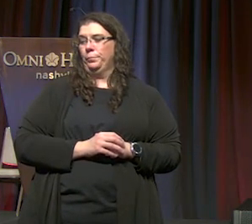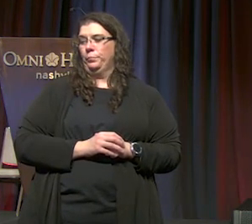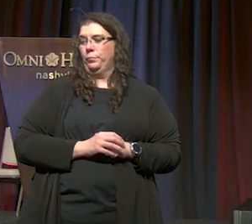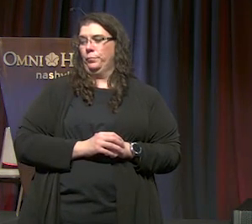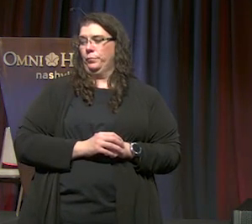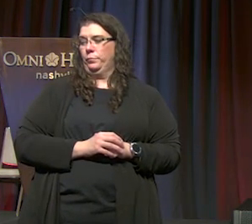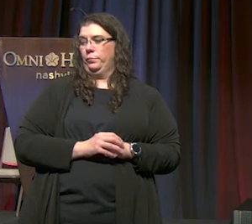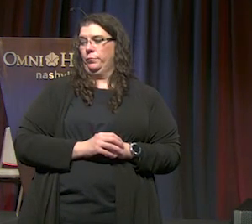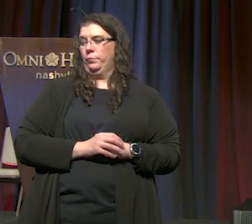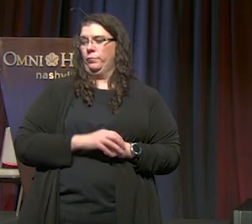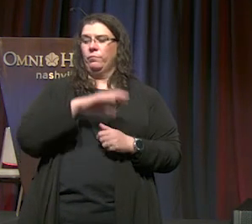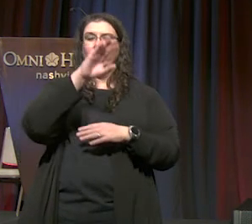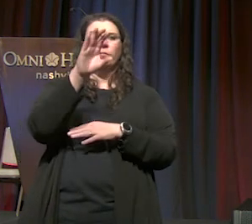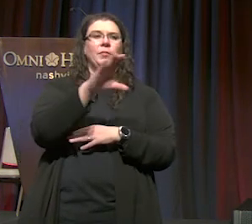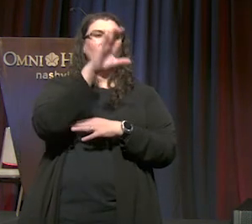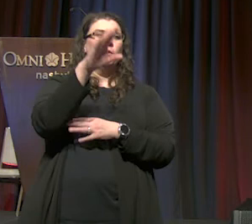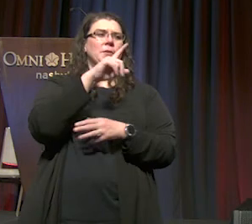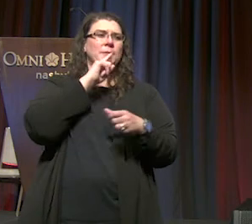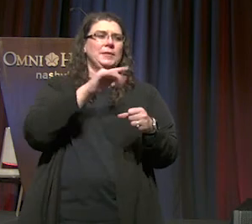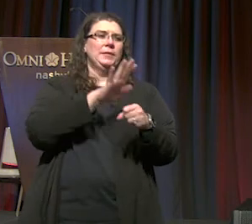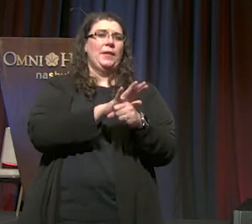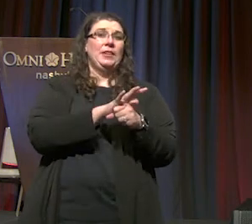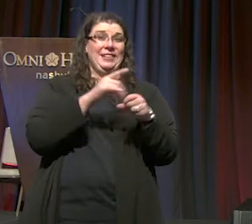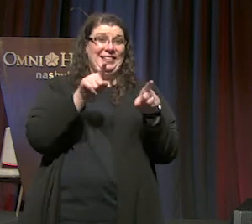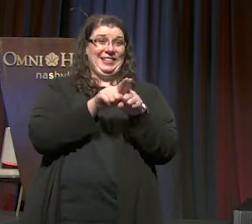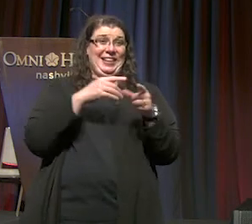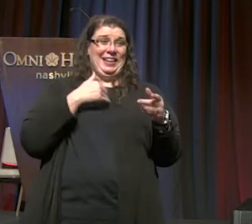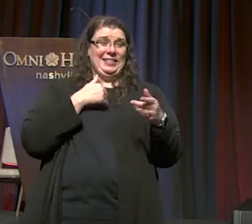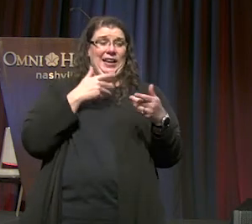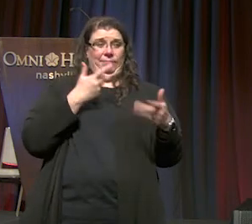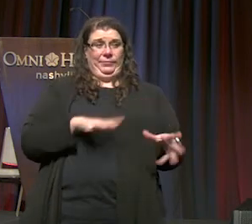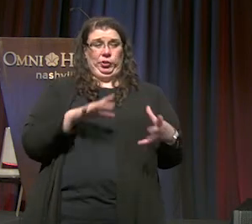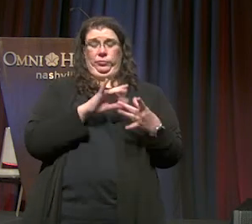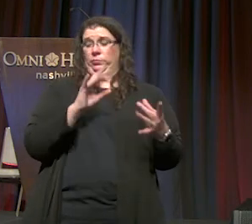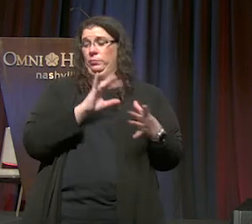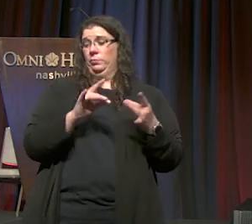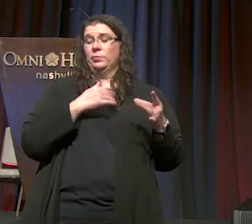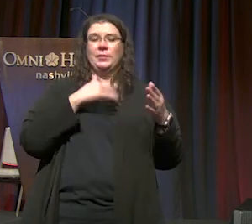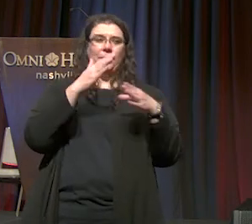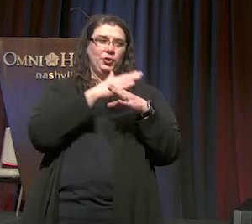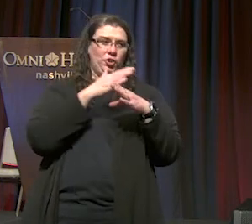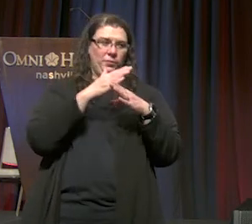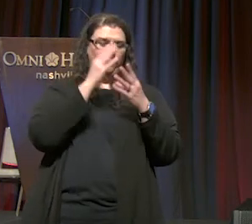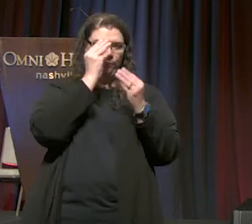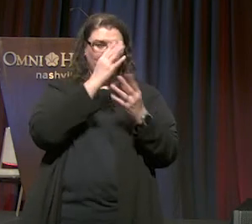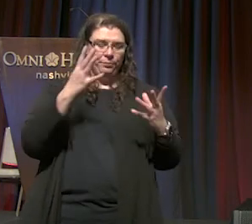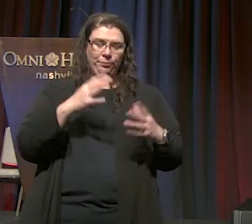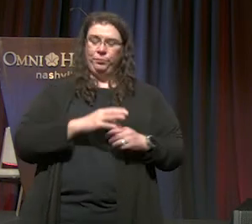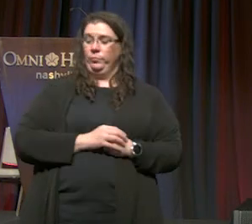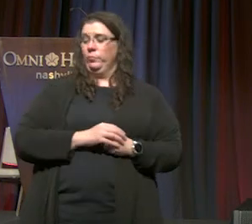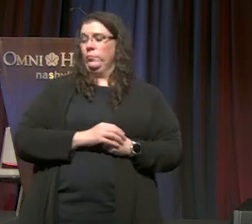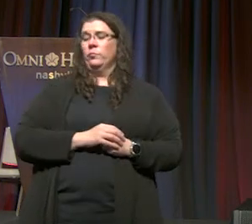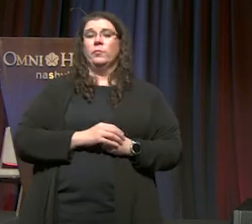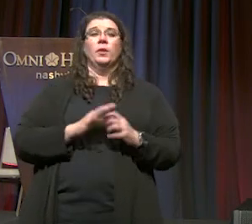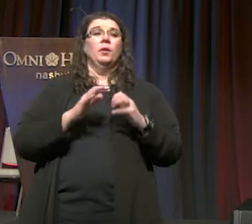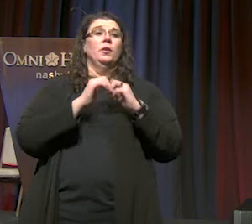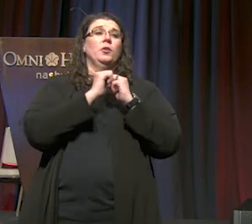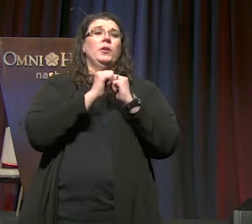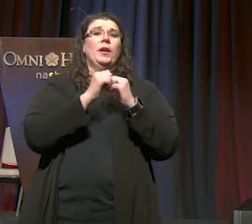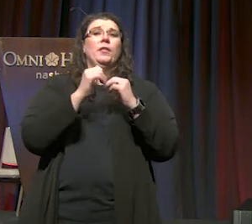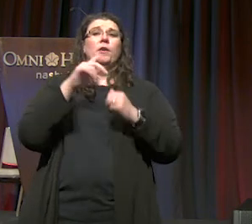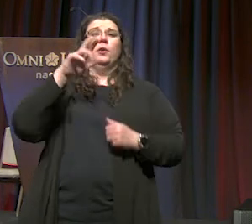I close, let me share a bit about the Christmas Covenant. Together with Reverend